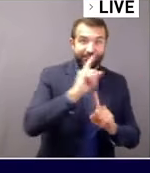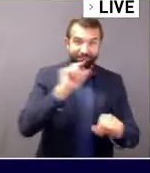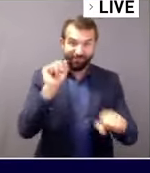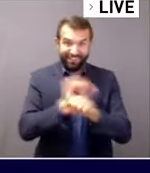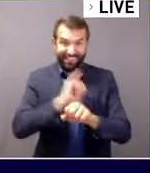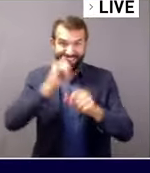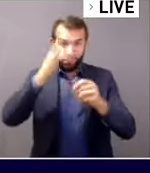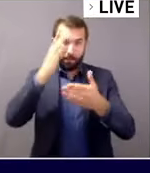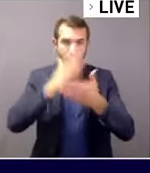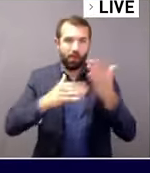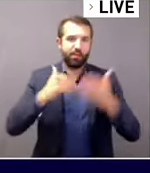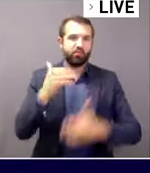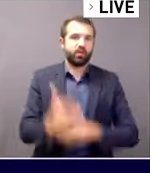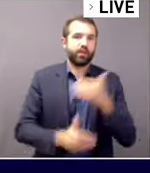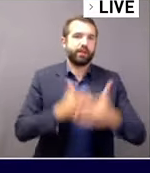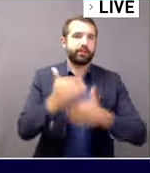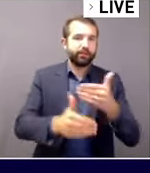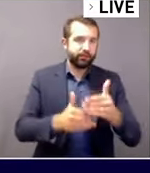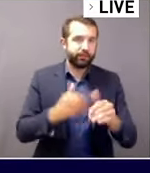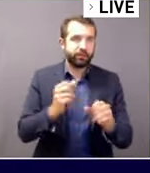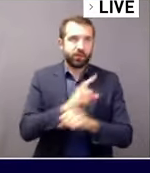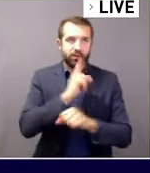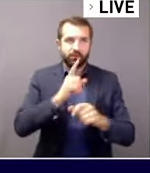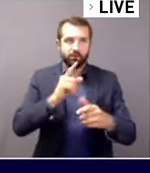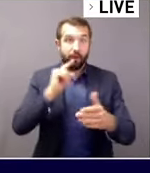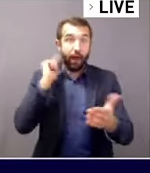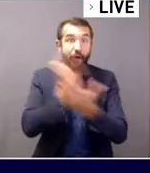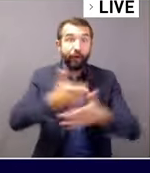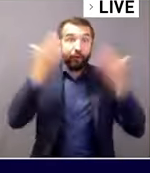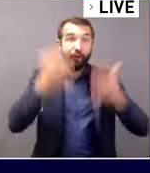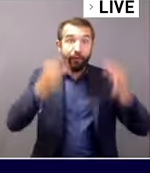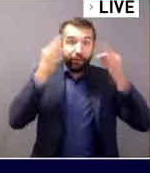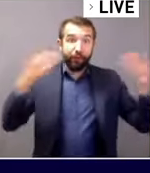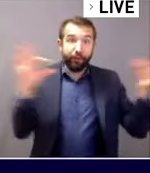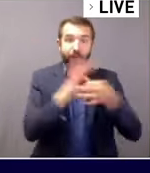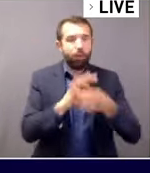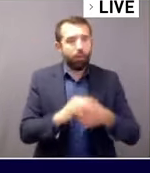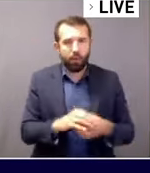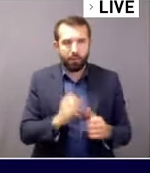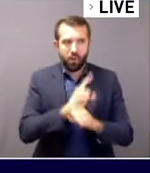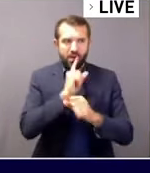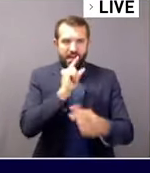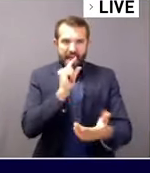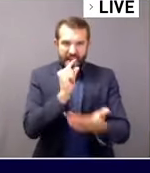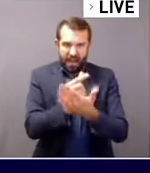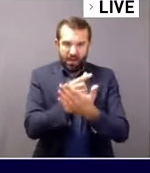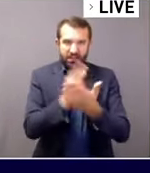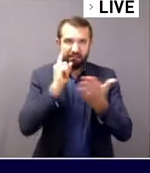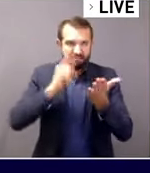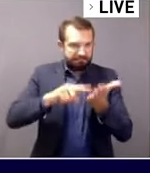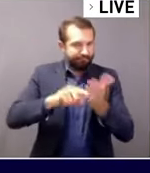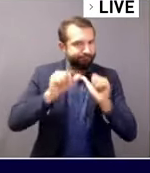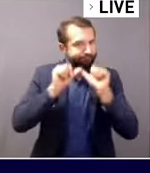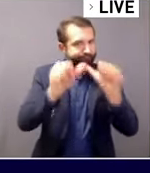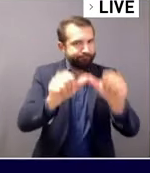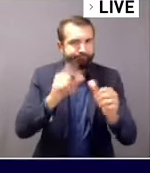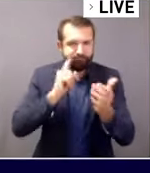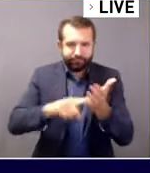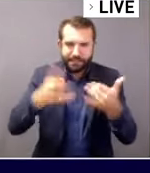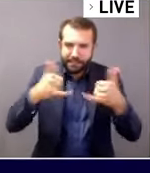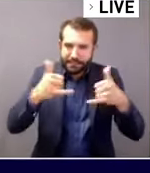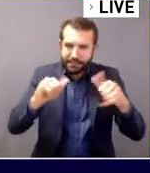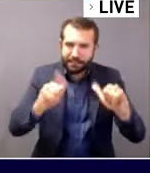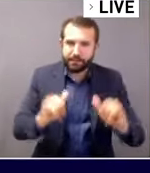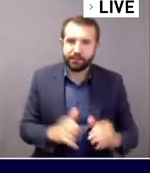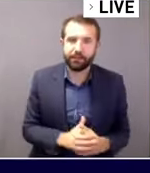into establishing that linkage. Right now, that's really one of the areas of our investigation. Great. And I've got just one